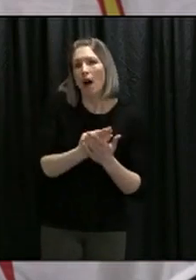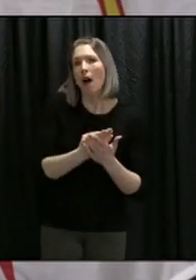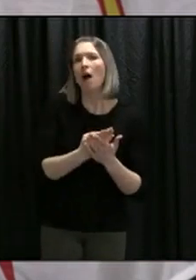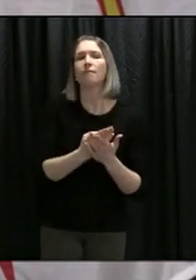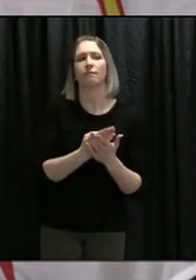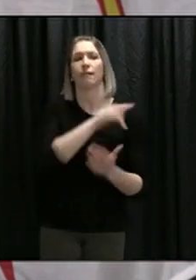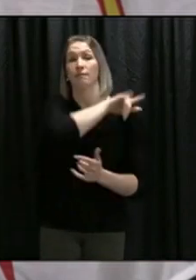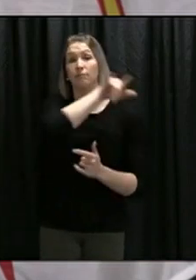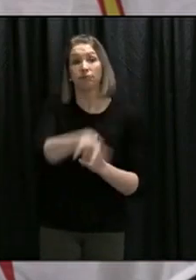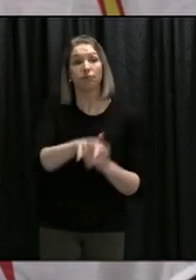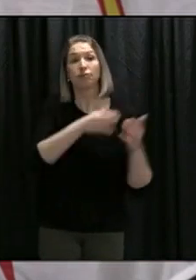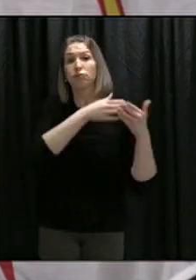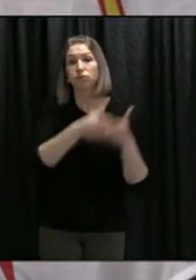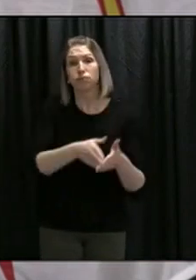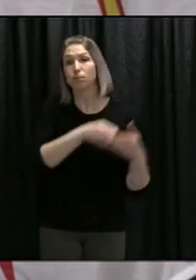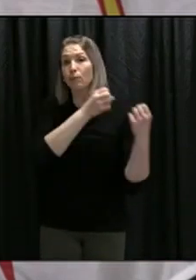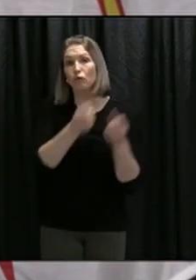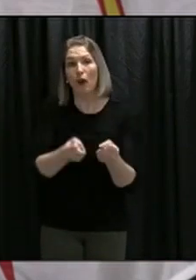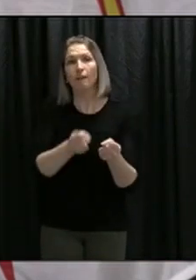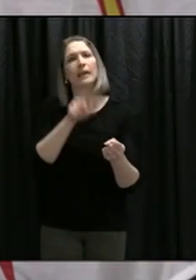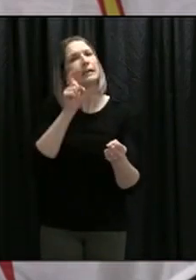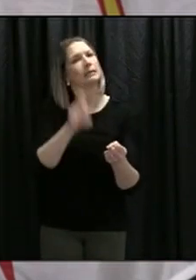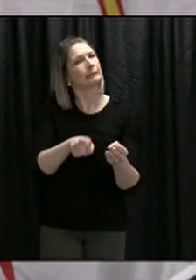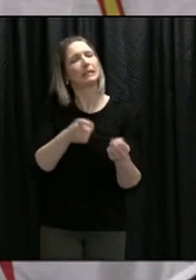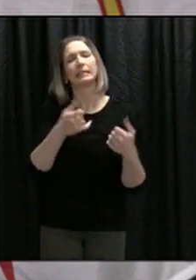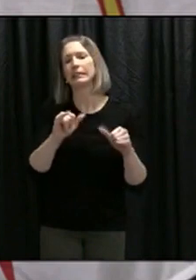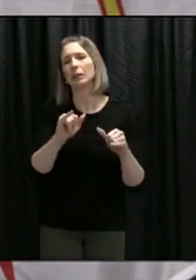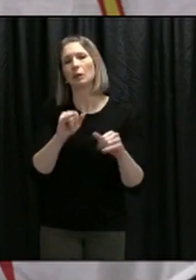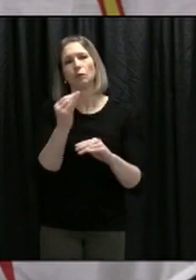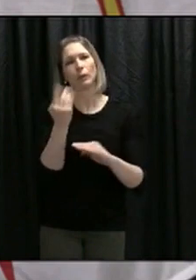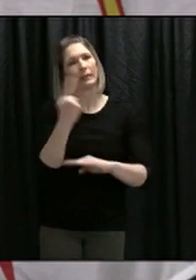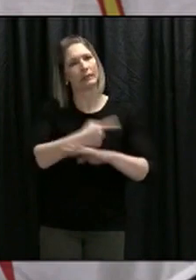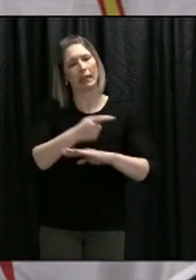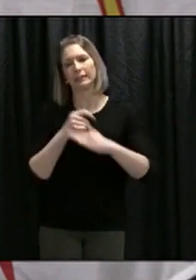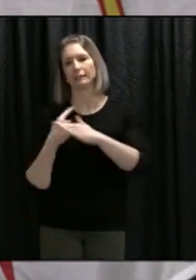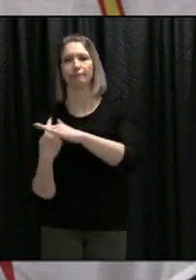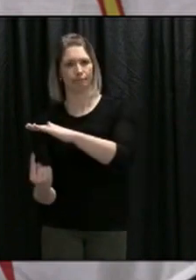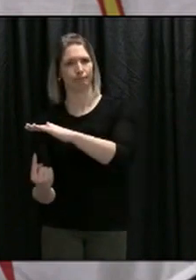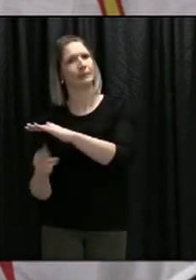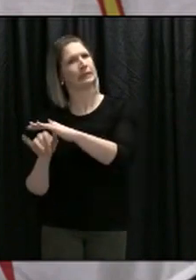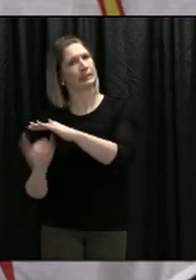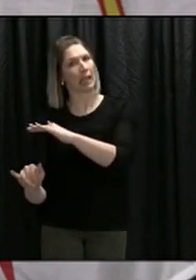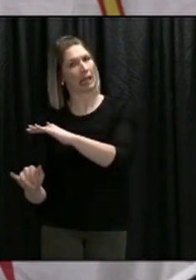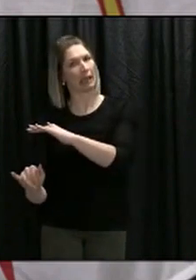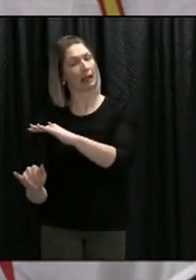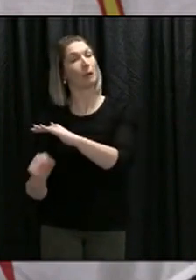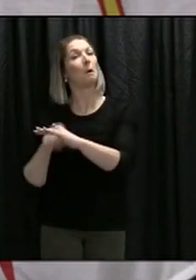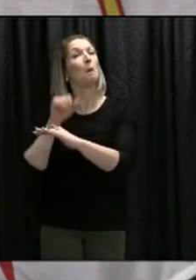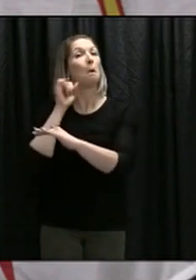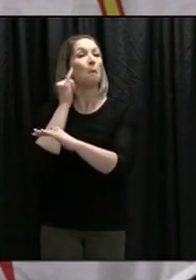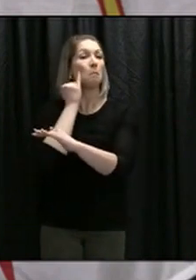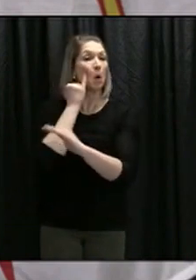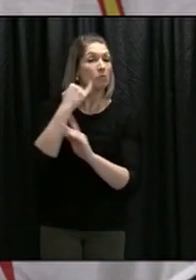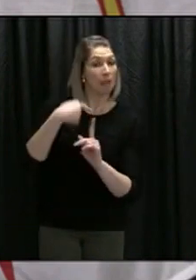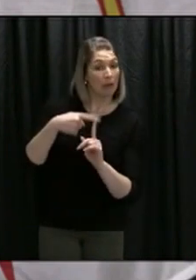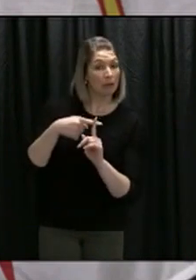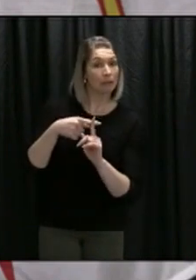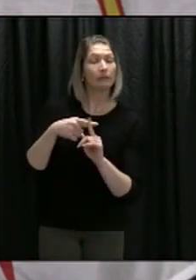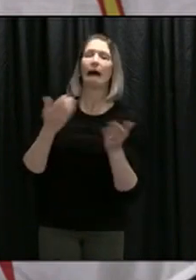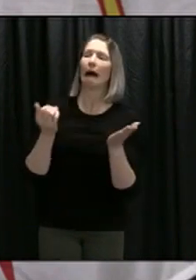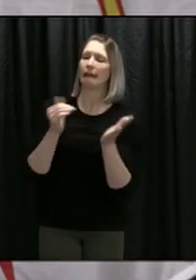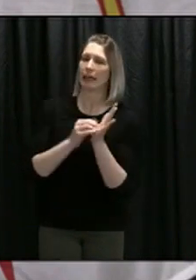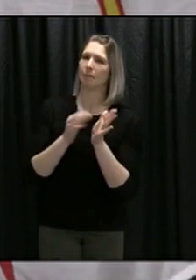who are identified as contacts of a case will be required to quarantine as advised by public health officials.